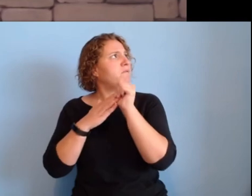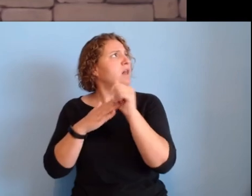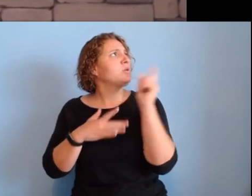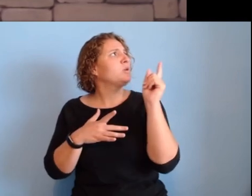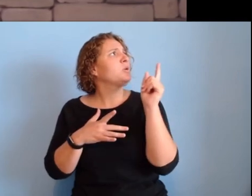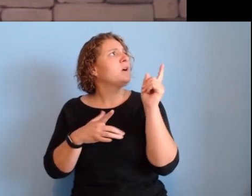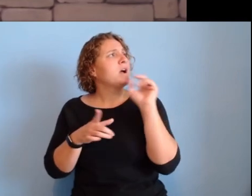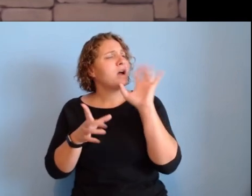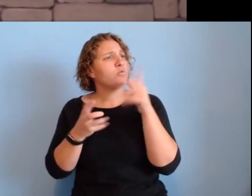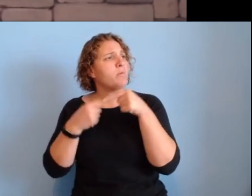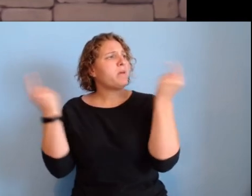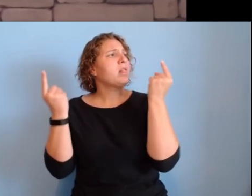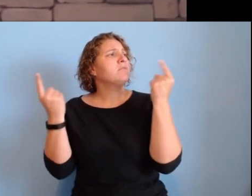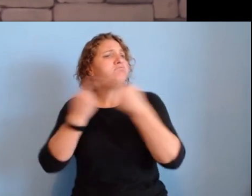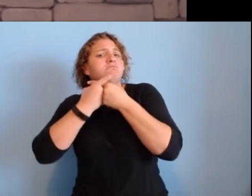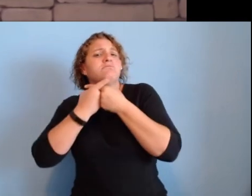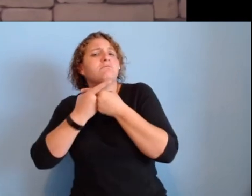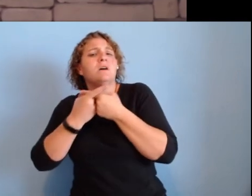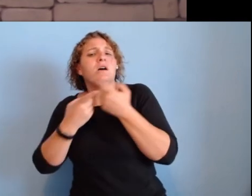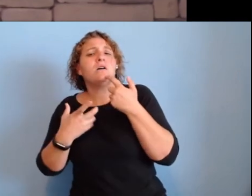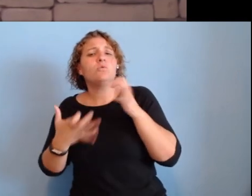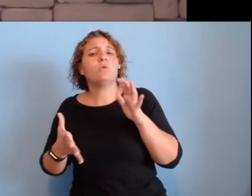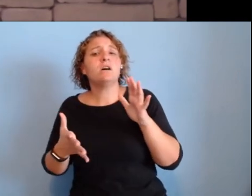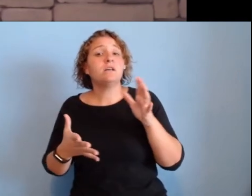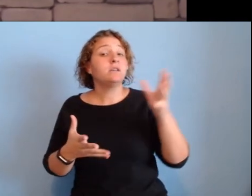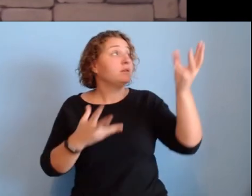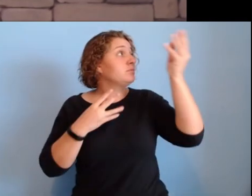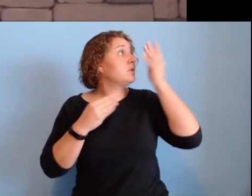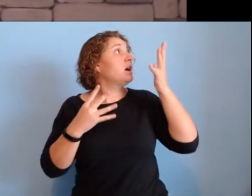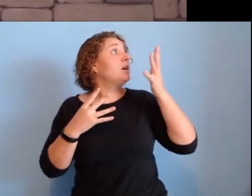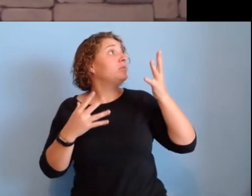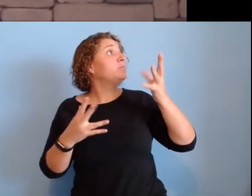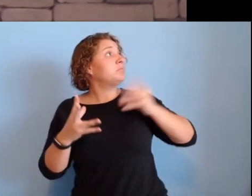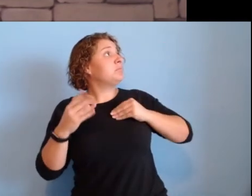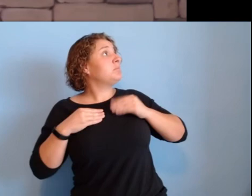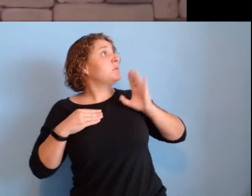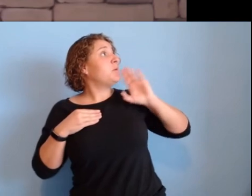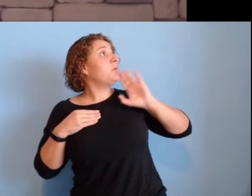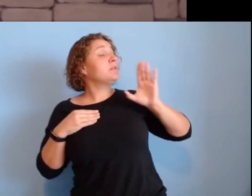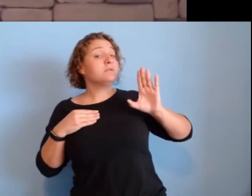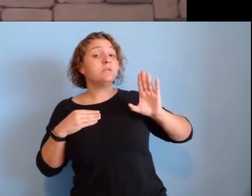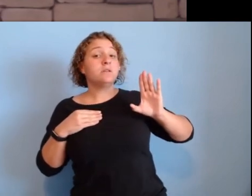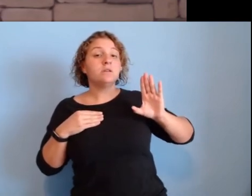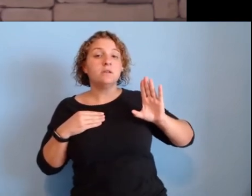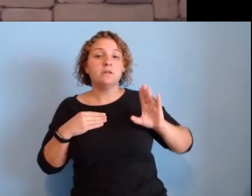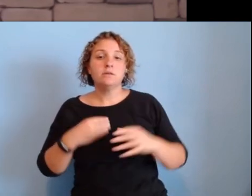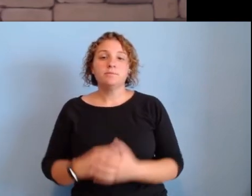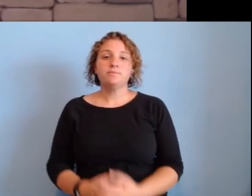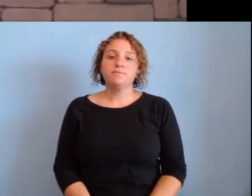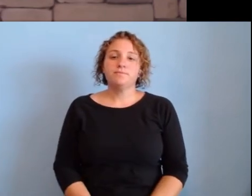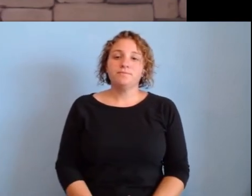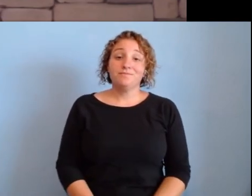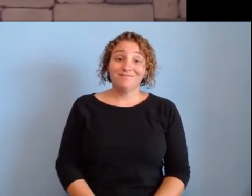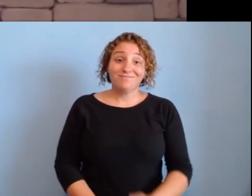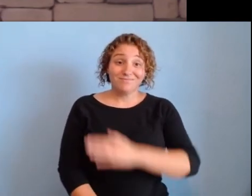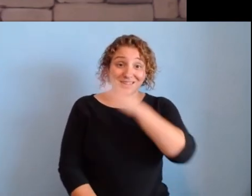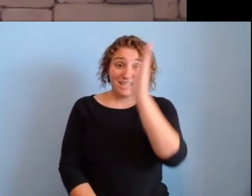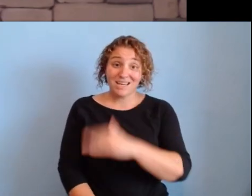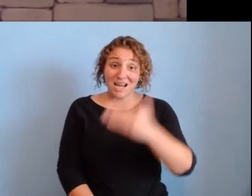go to the right if you want me to go to the left or straight. I just tell him, I'm wide open. I'll go whatever way you want. He already knows.